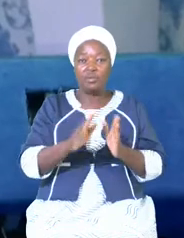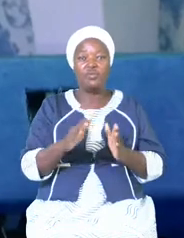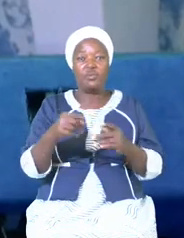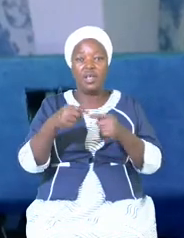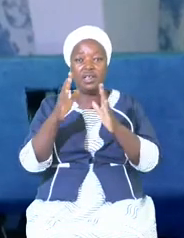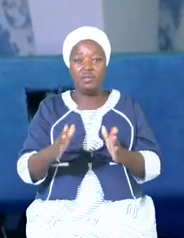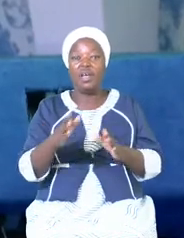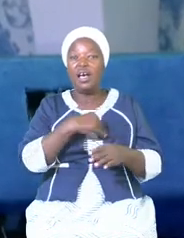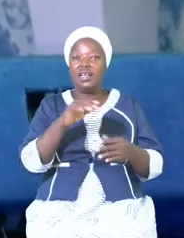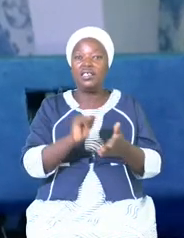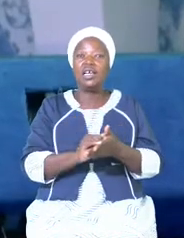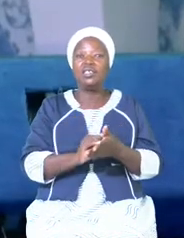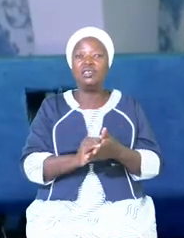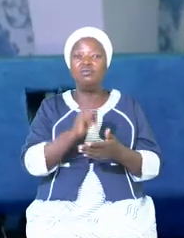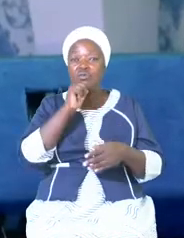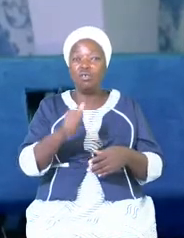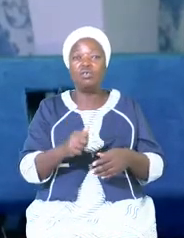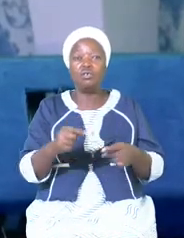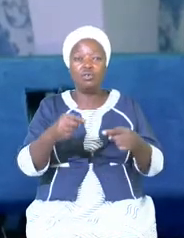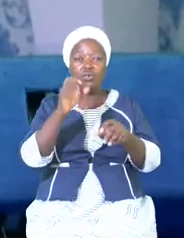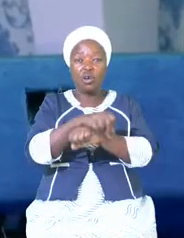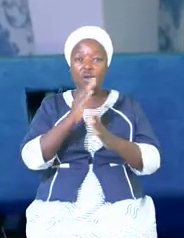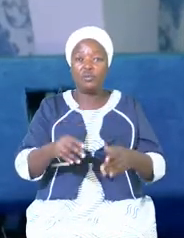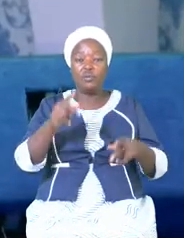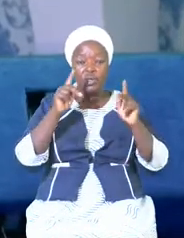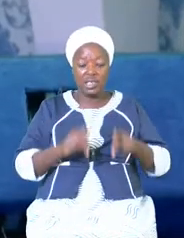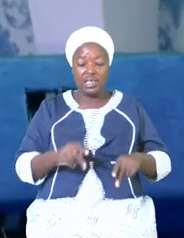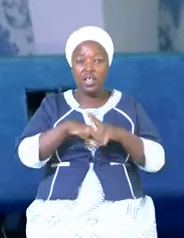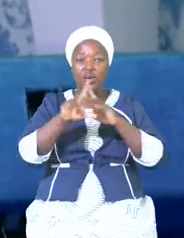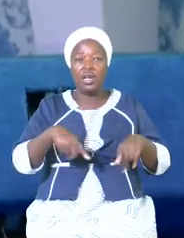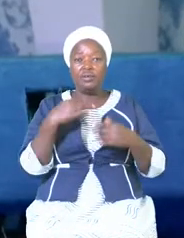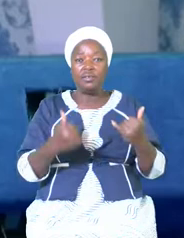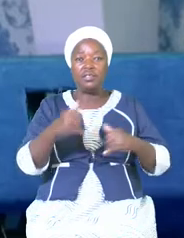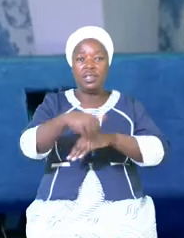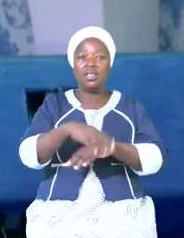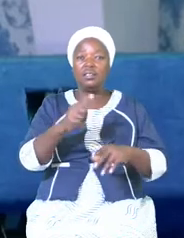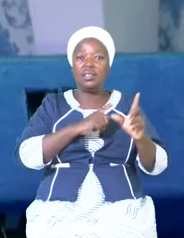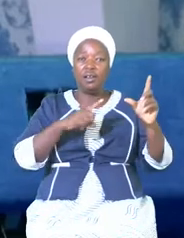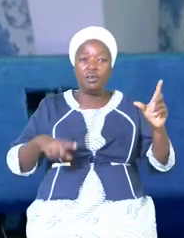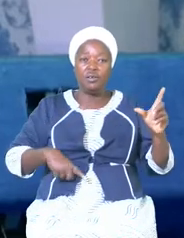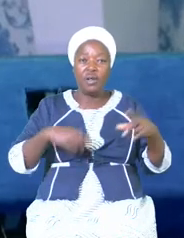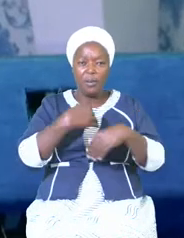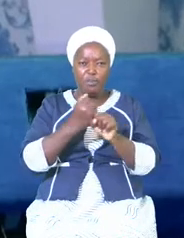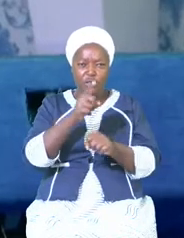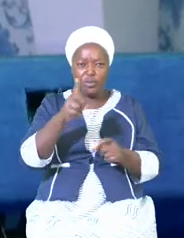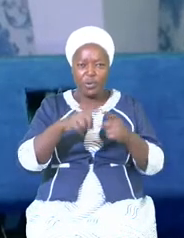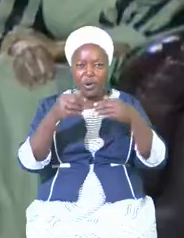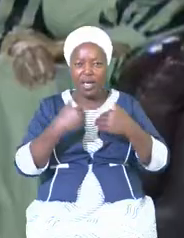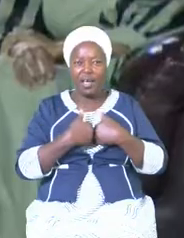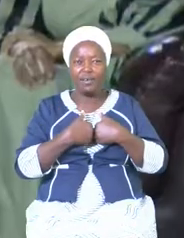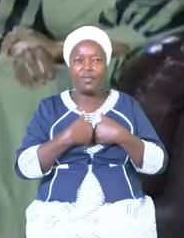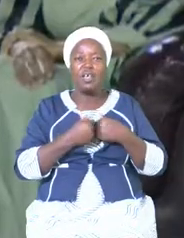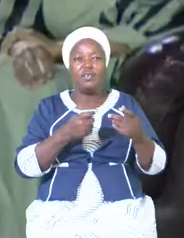that unconquerable personality in your life. Tonight, the Lord makes you to have